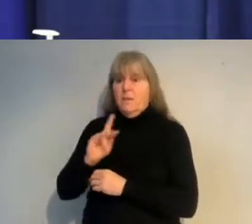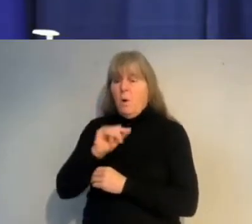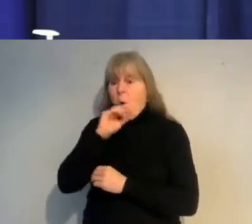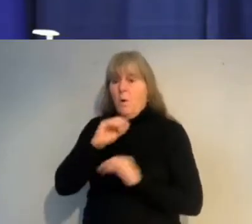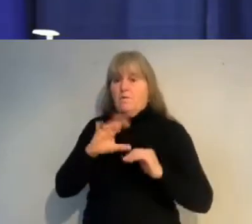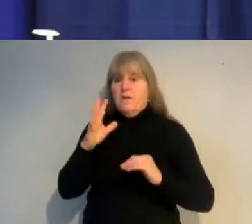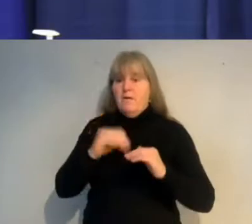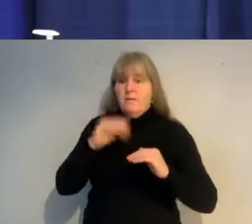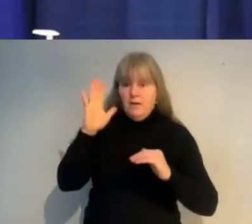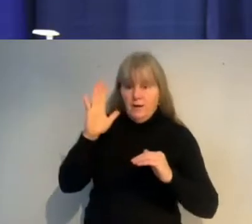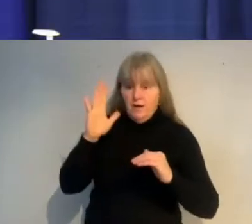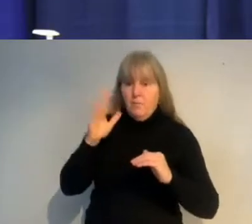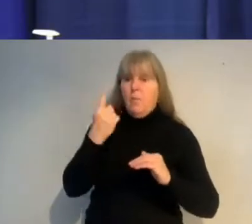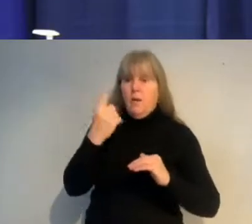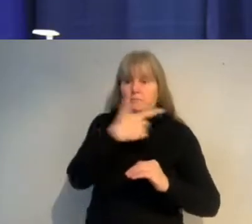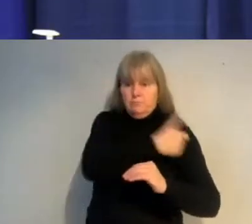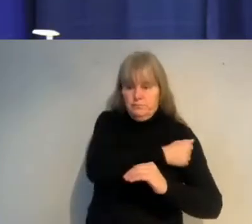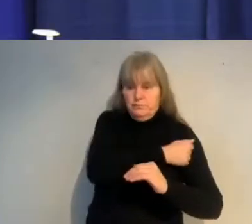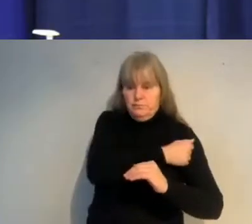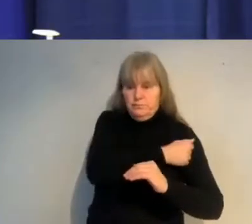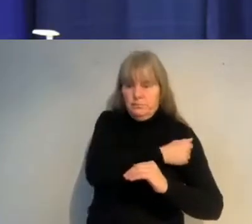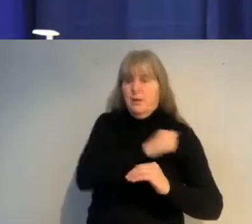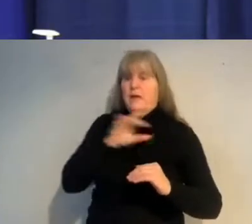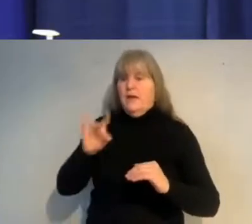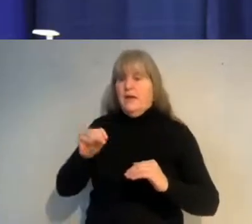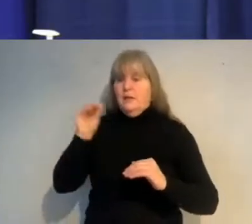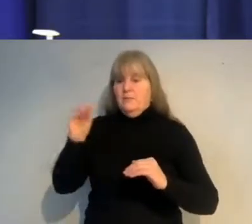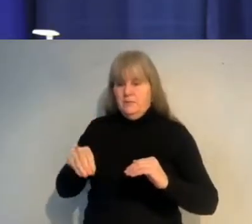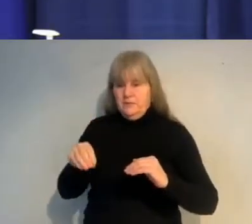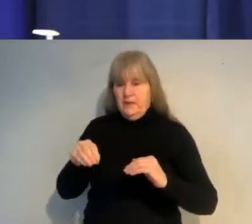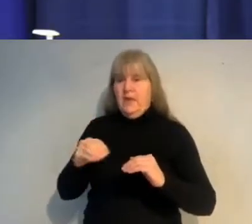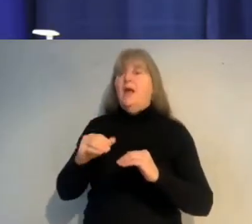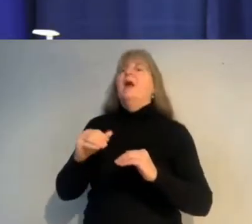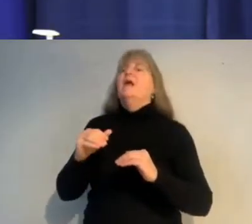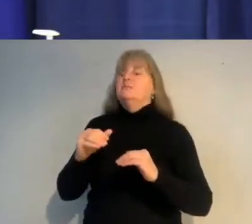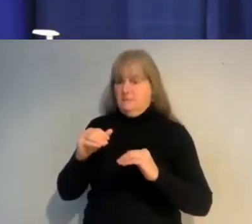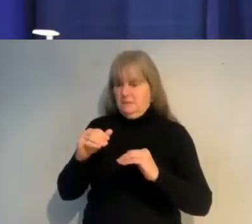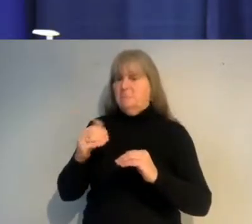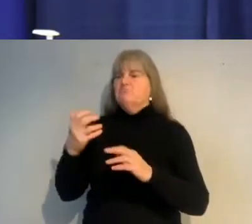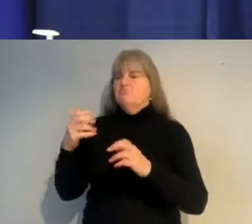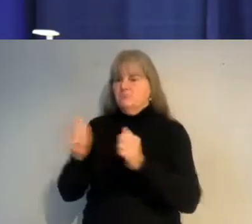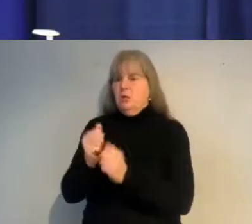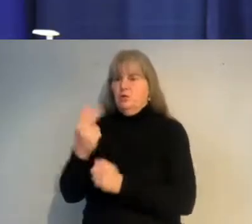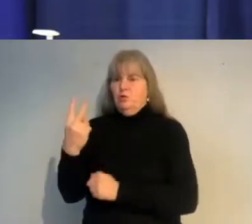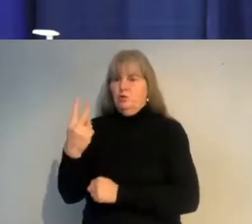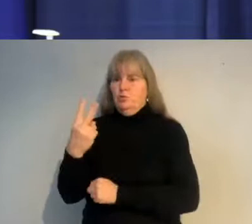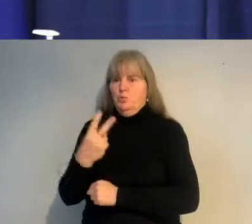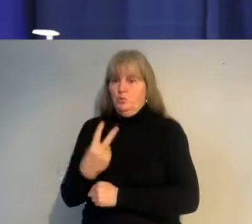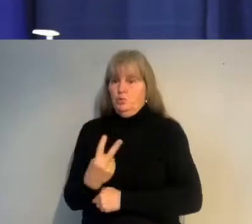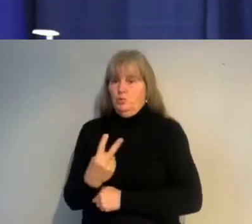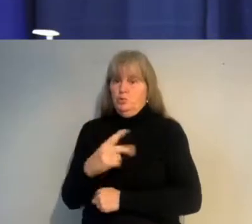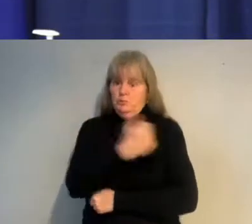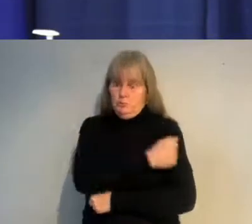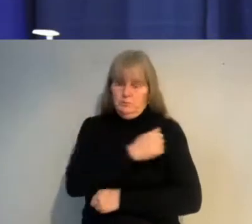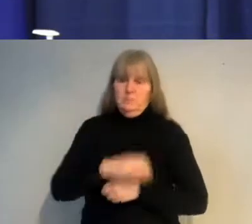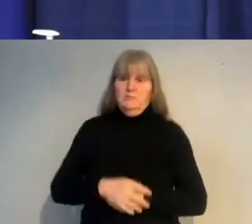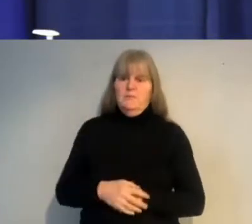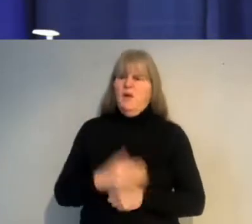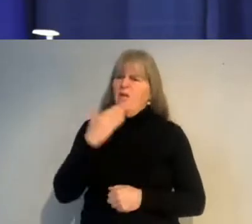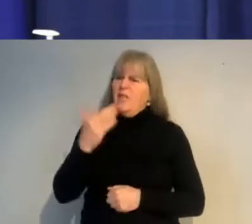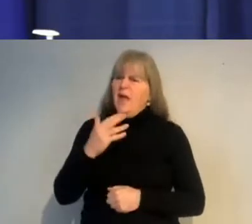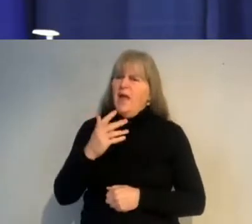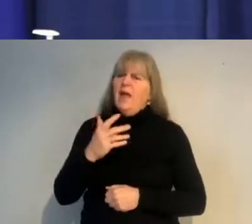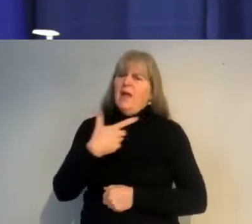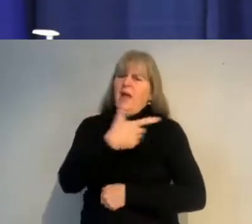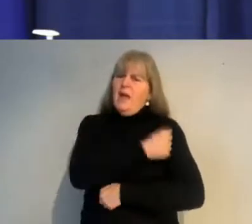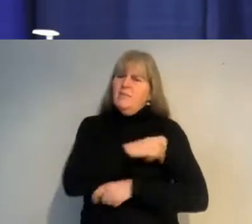1 shot, and 80% have received 2 shots. I want to thank all of the immunization teams that have helped us